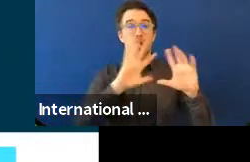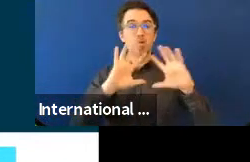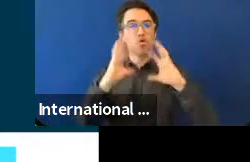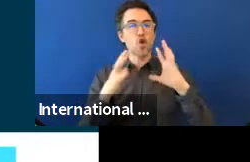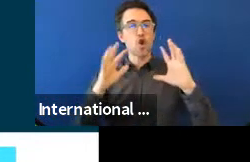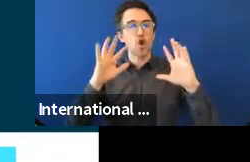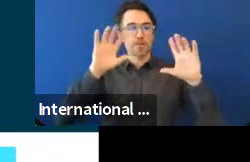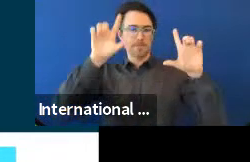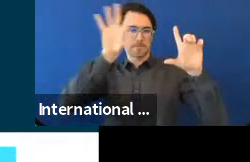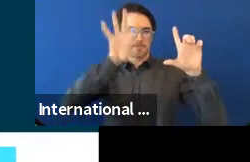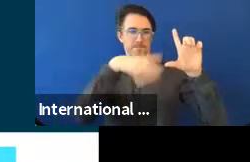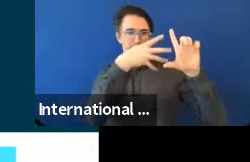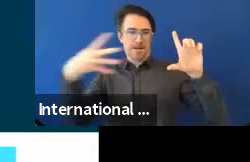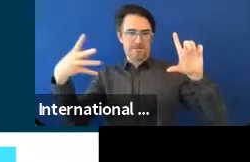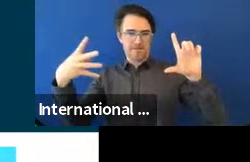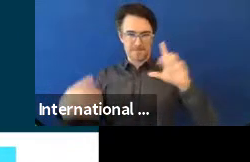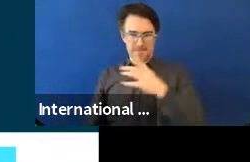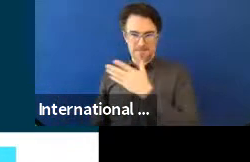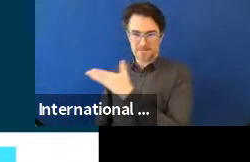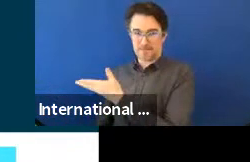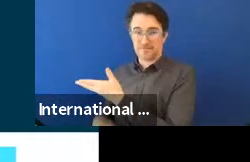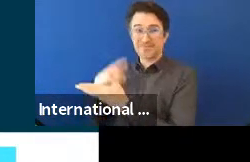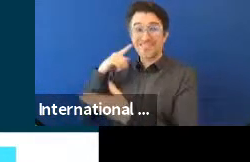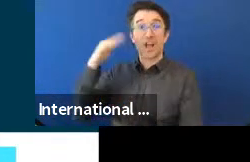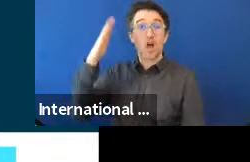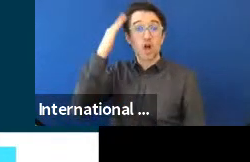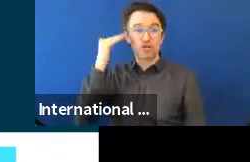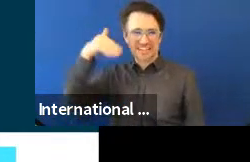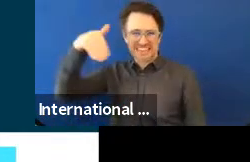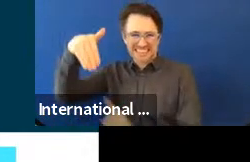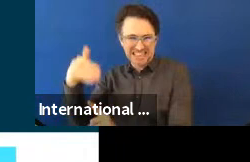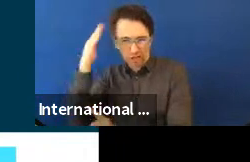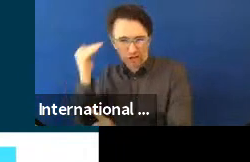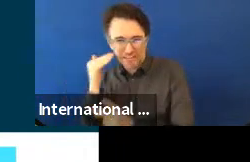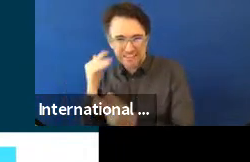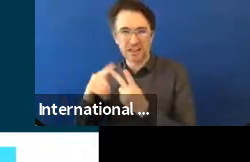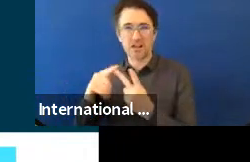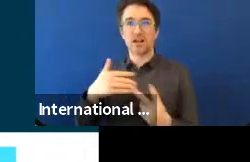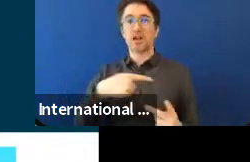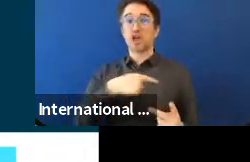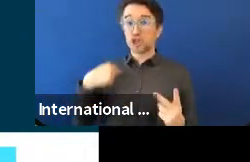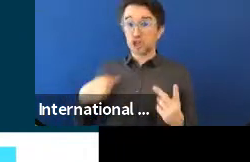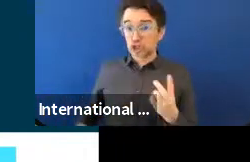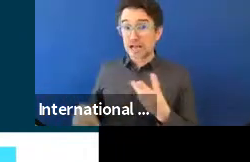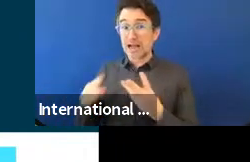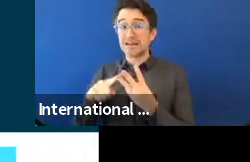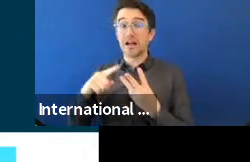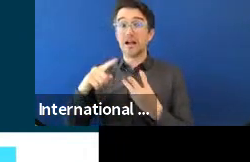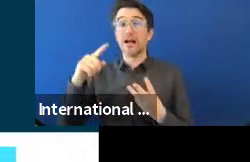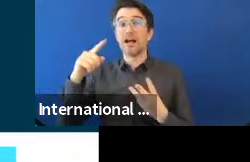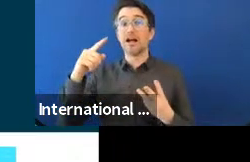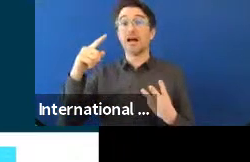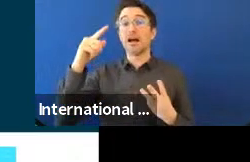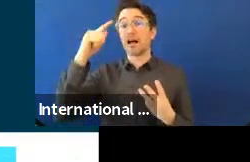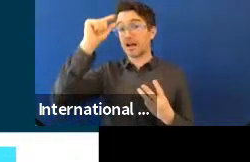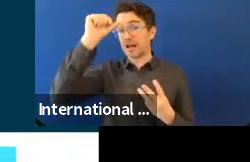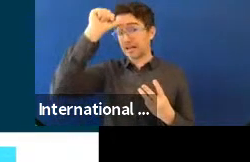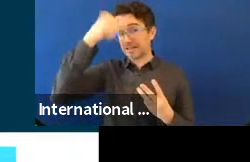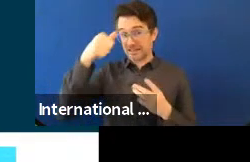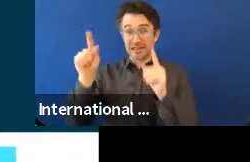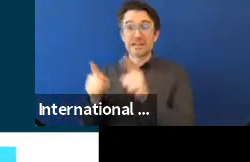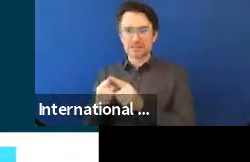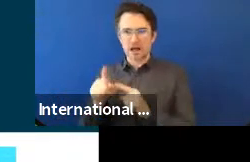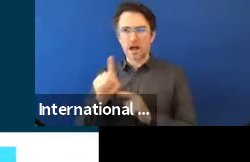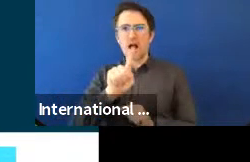South Korea, China, and India right from the 1980s. And then